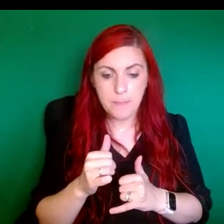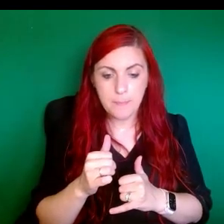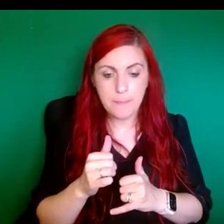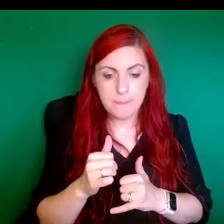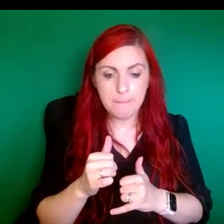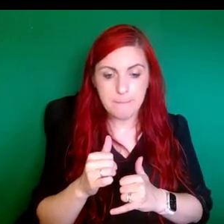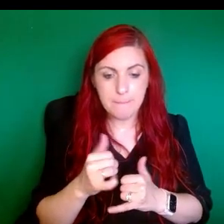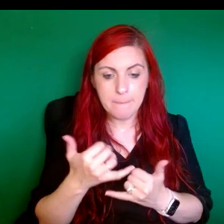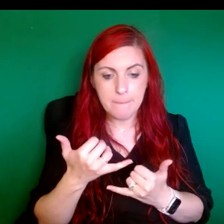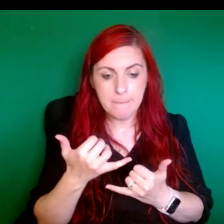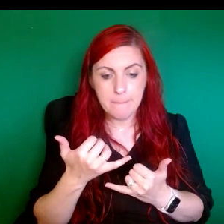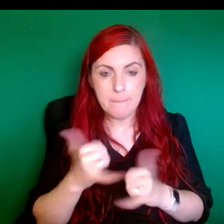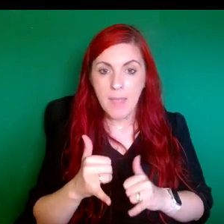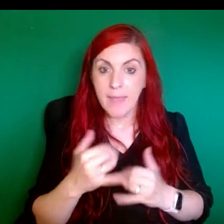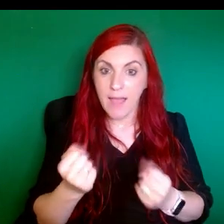or